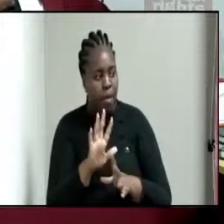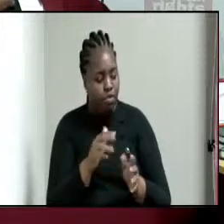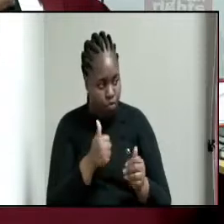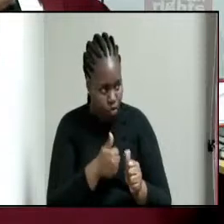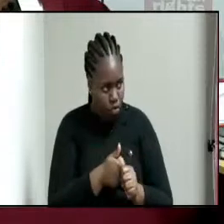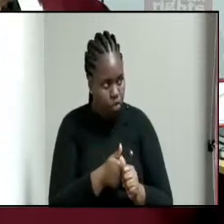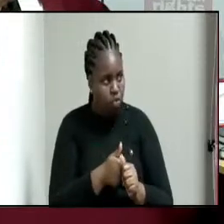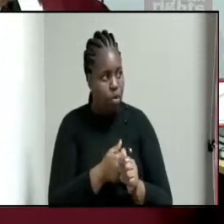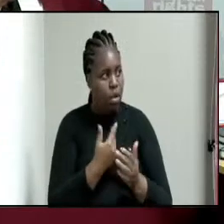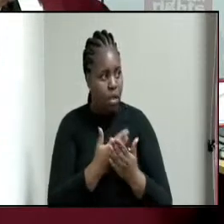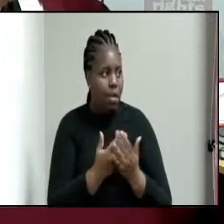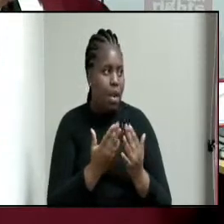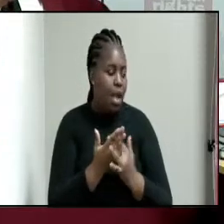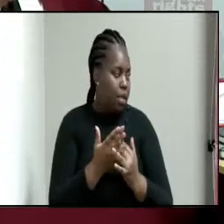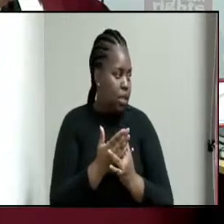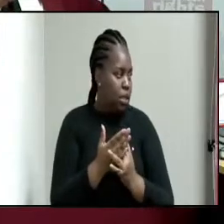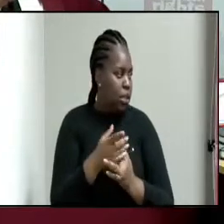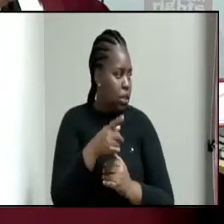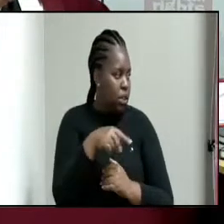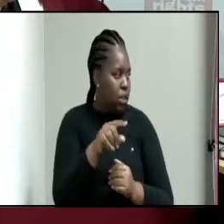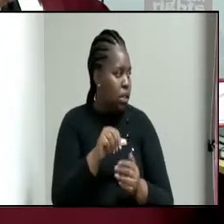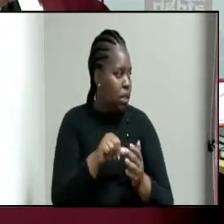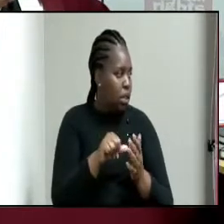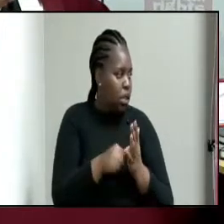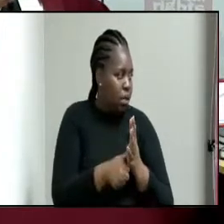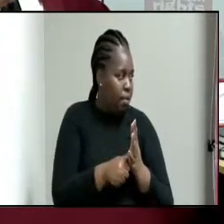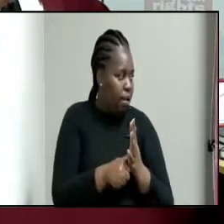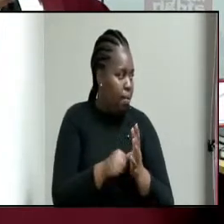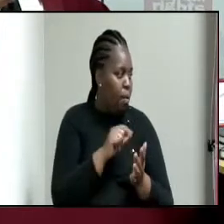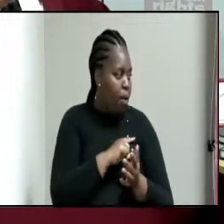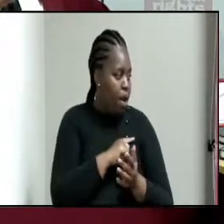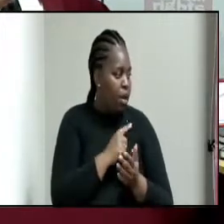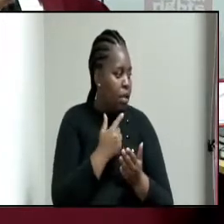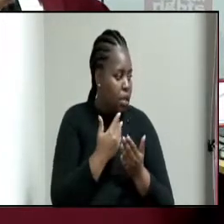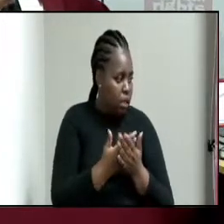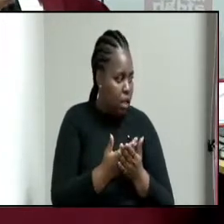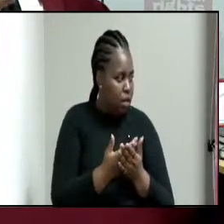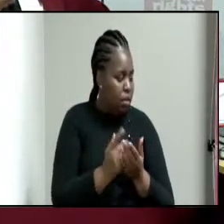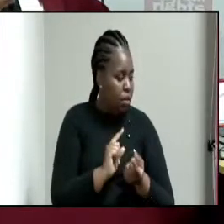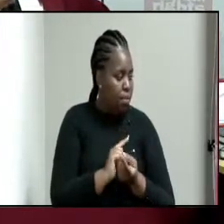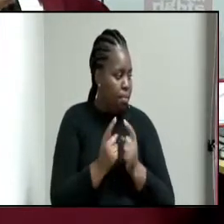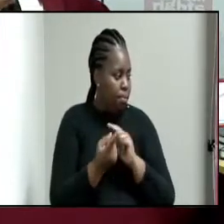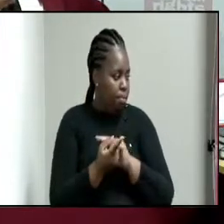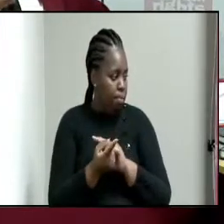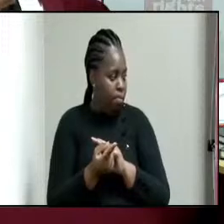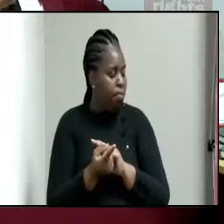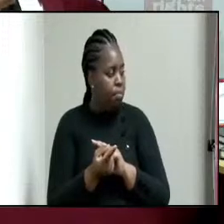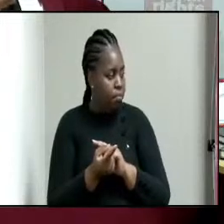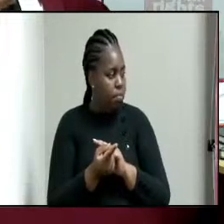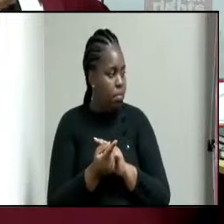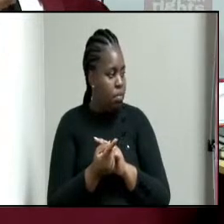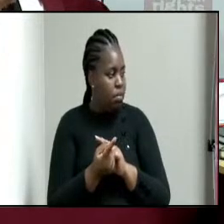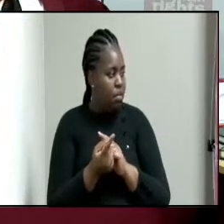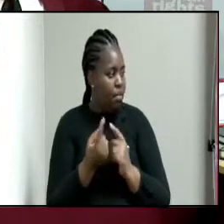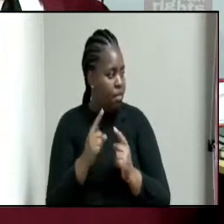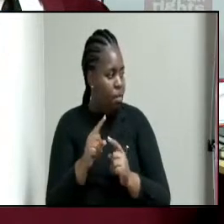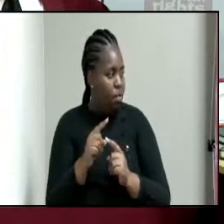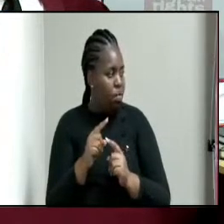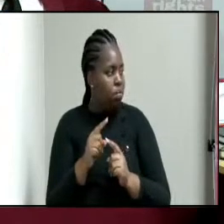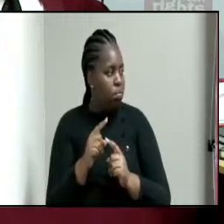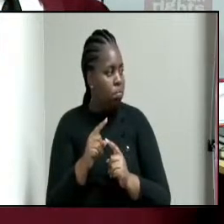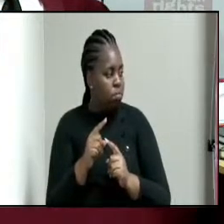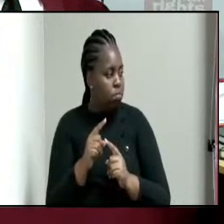also then to access the grants, so that they in turn can then fulfill the duty of the state in loco